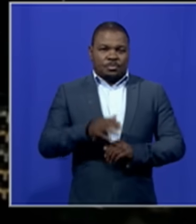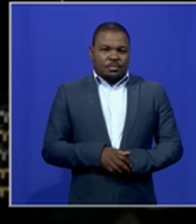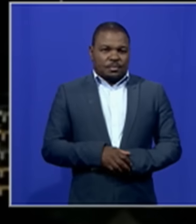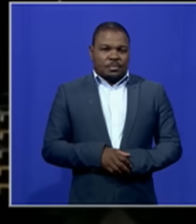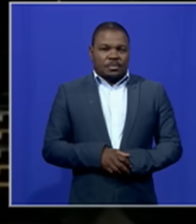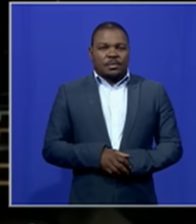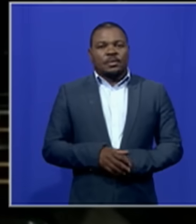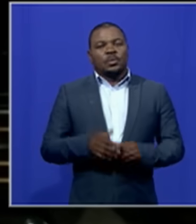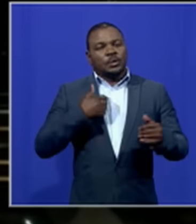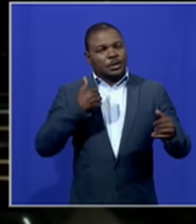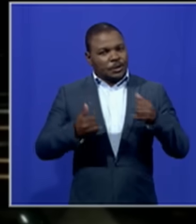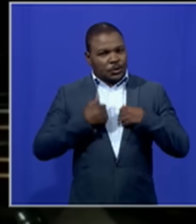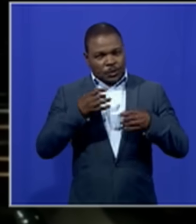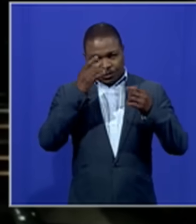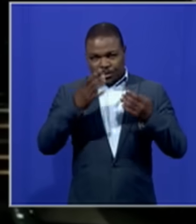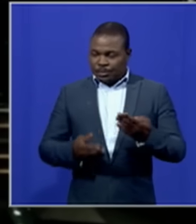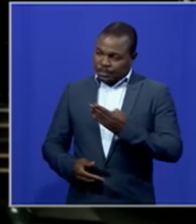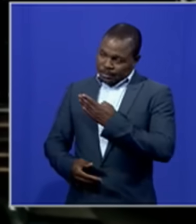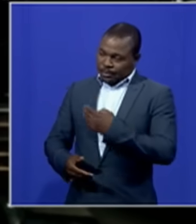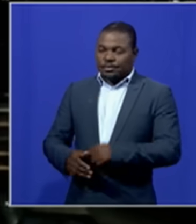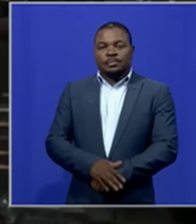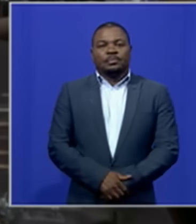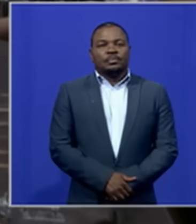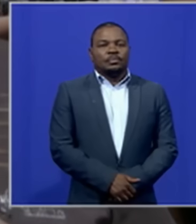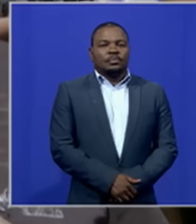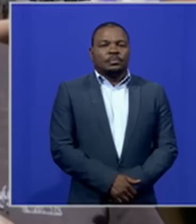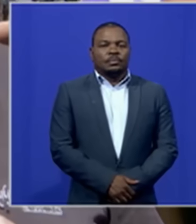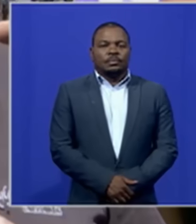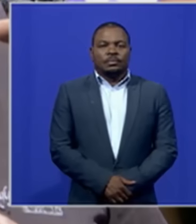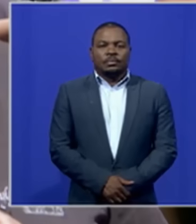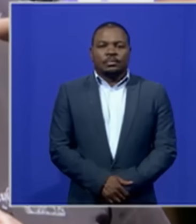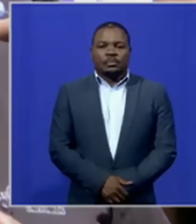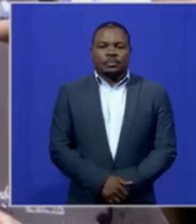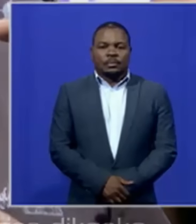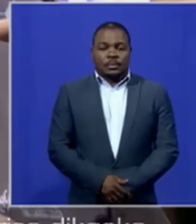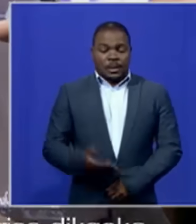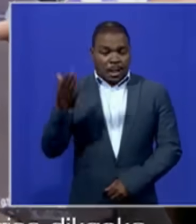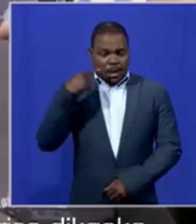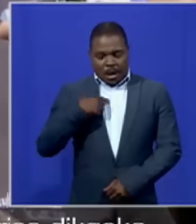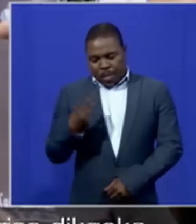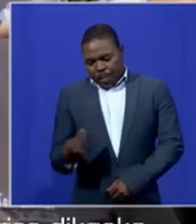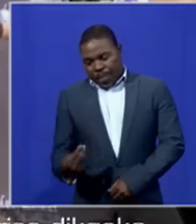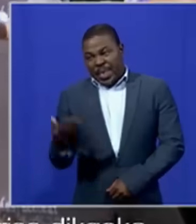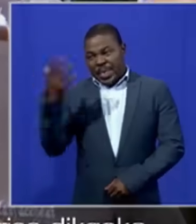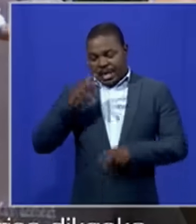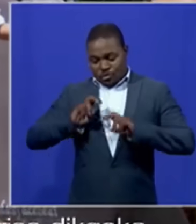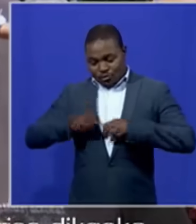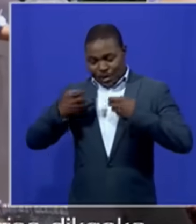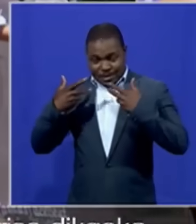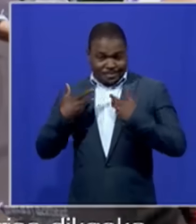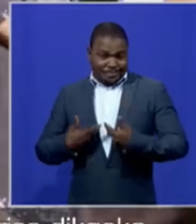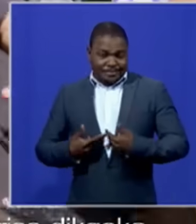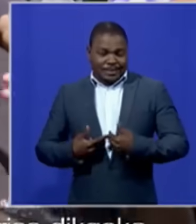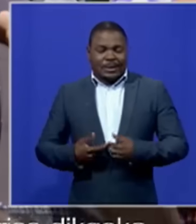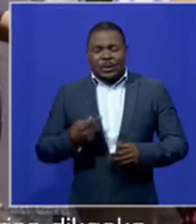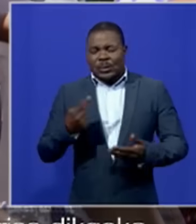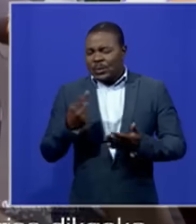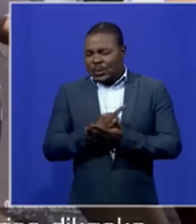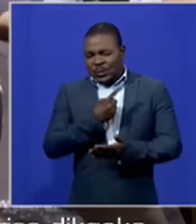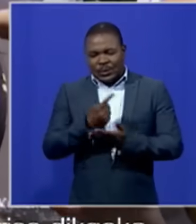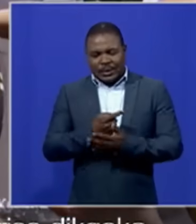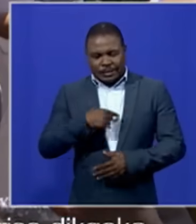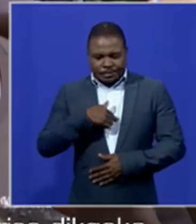re iketle mmogo ka tshedimosetso. I was raped when I was a child, and it has always